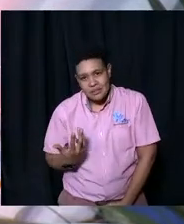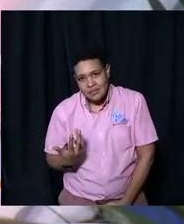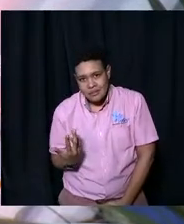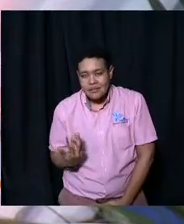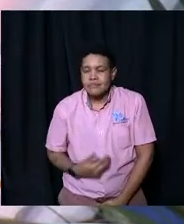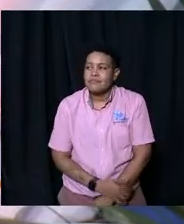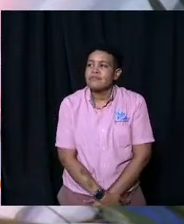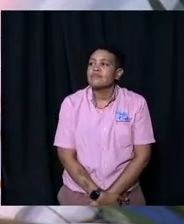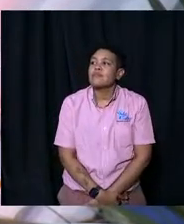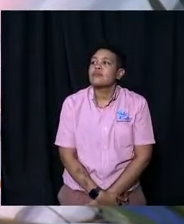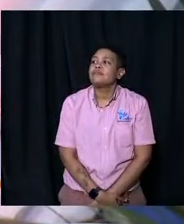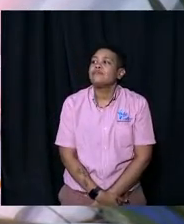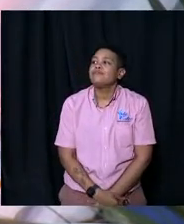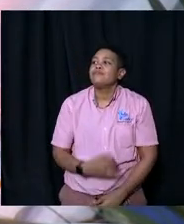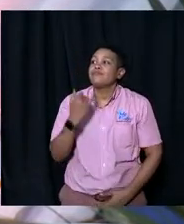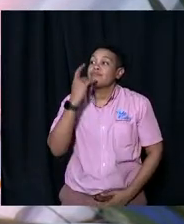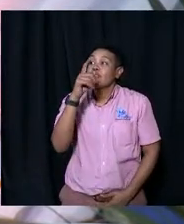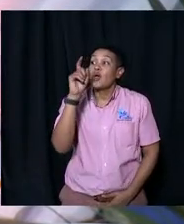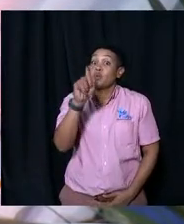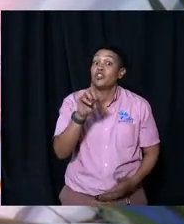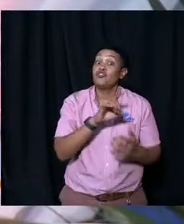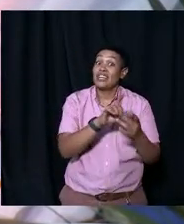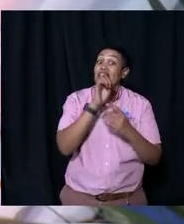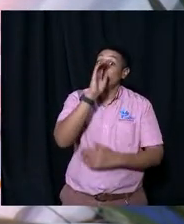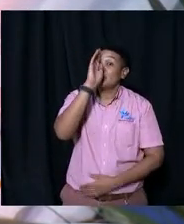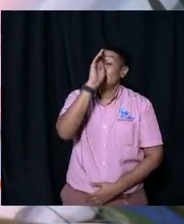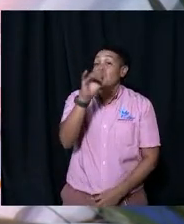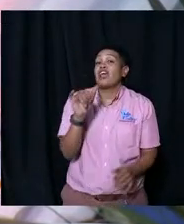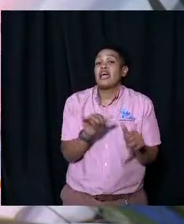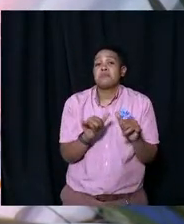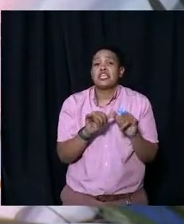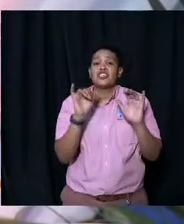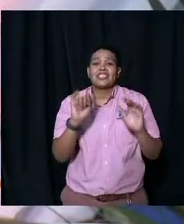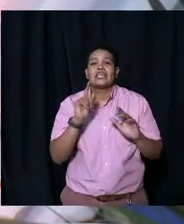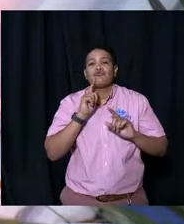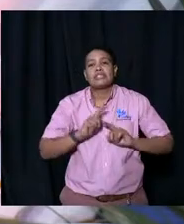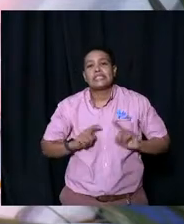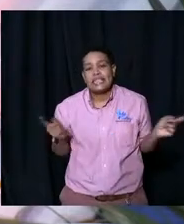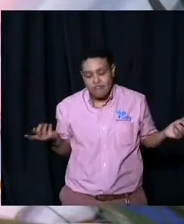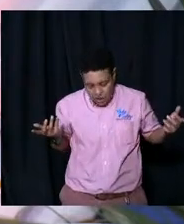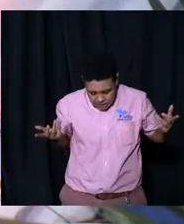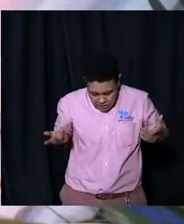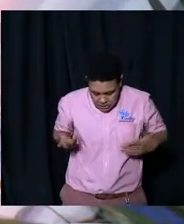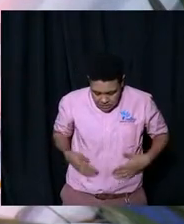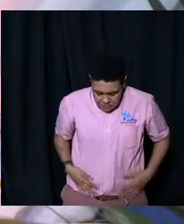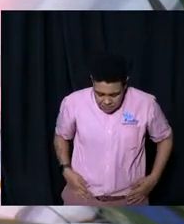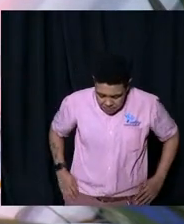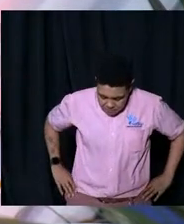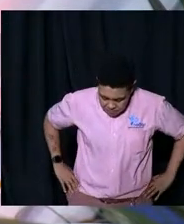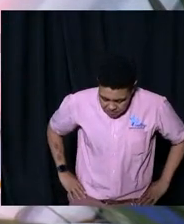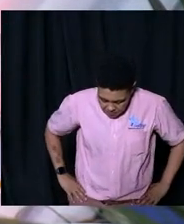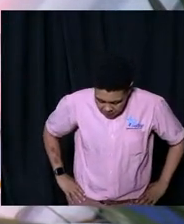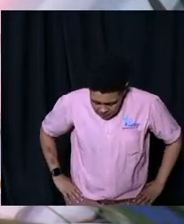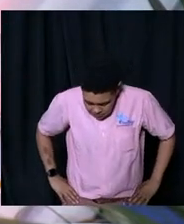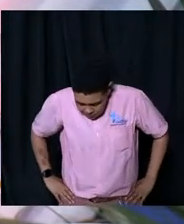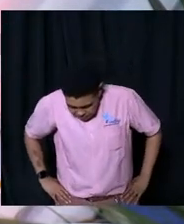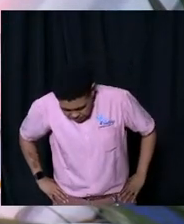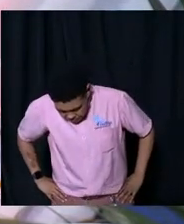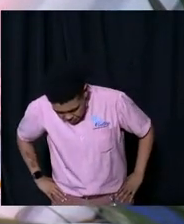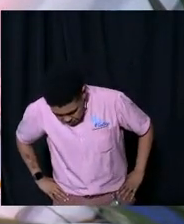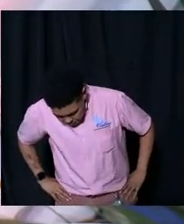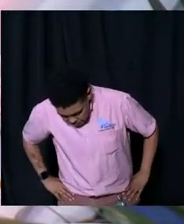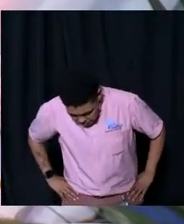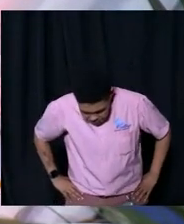So if that question was related to direct measurement, that is different. Emissions, if you think